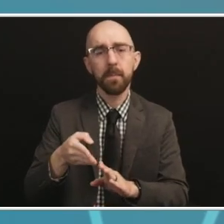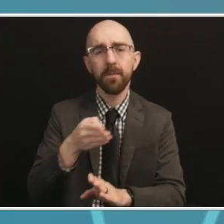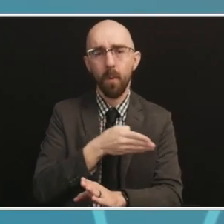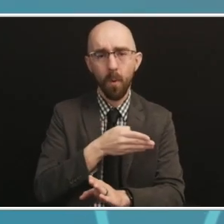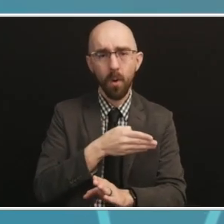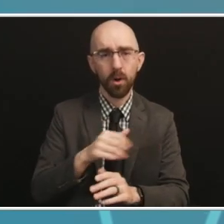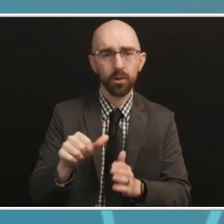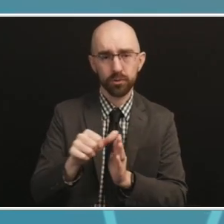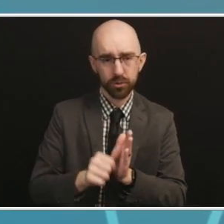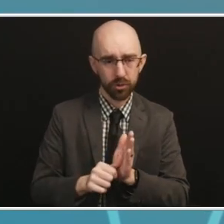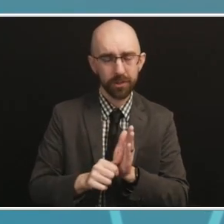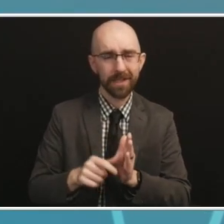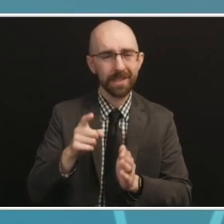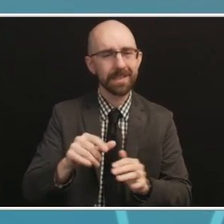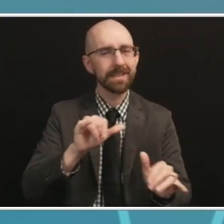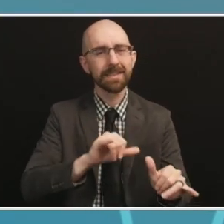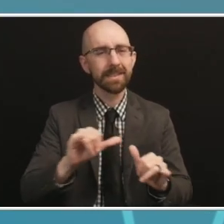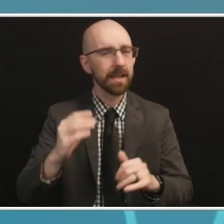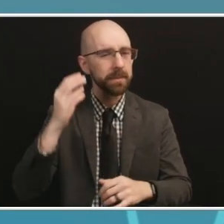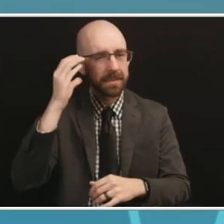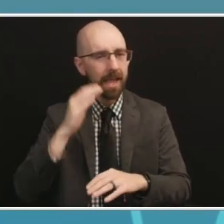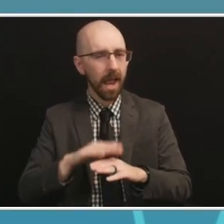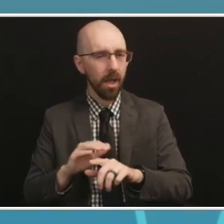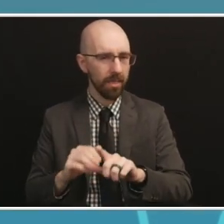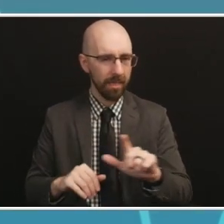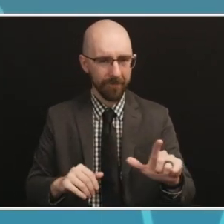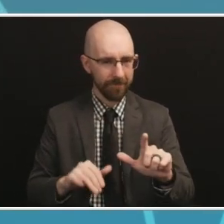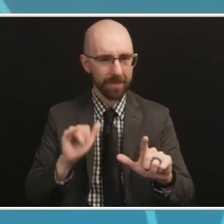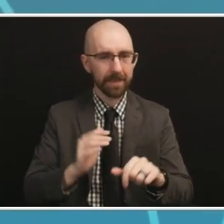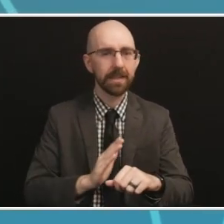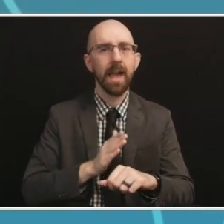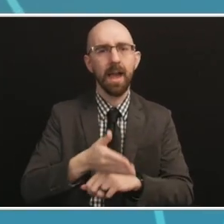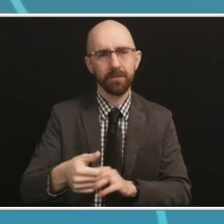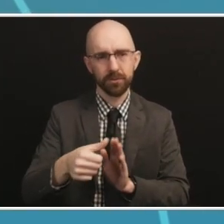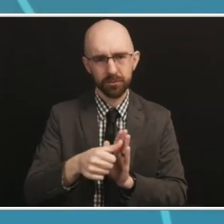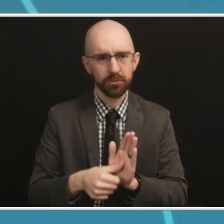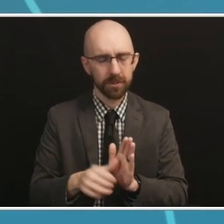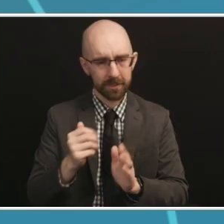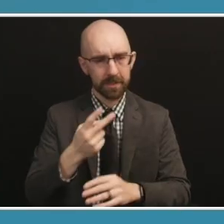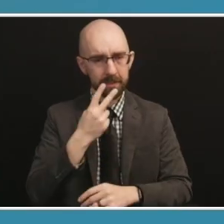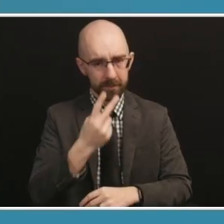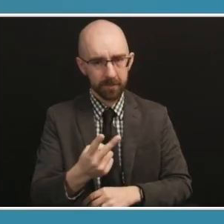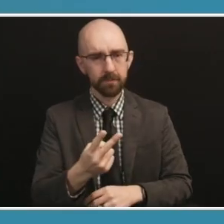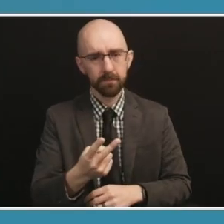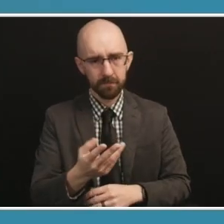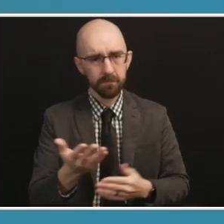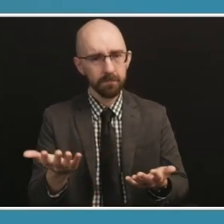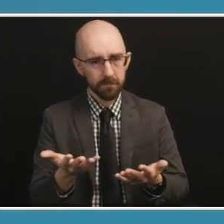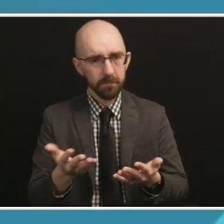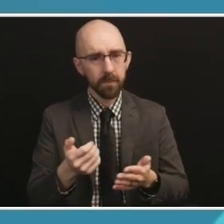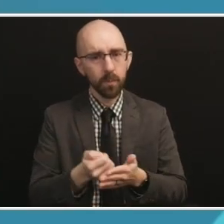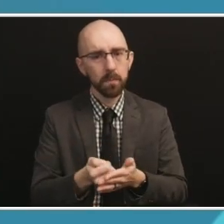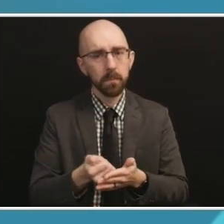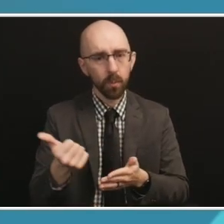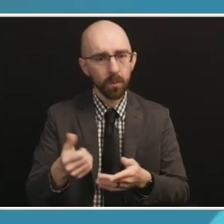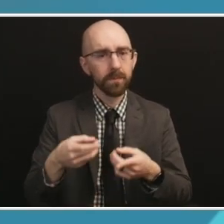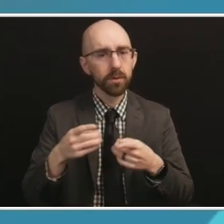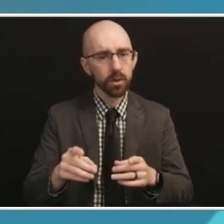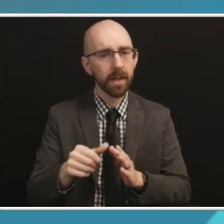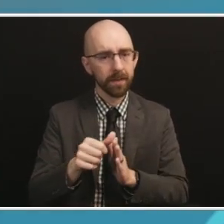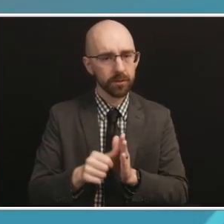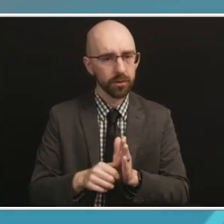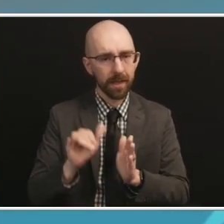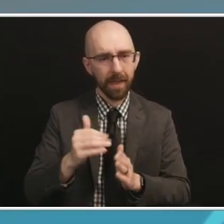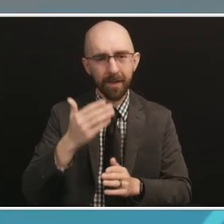it's the same scan on the left, and that's after the surgery. So you can actually see what was removed during the surgery, and it was the front and the